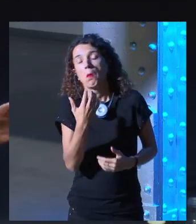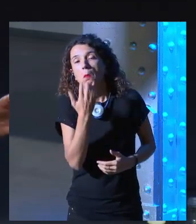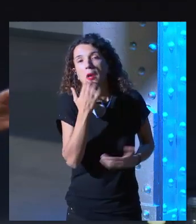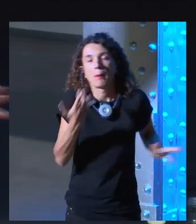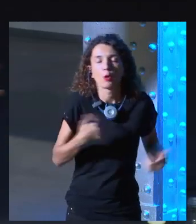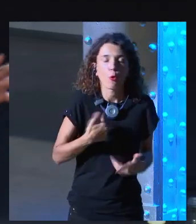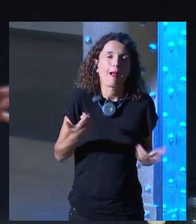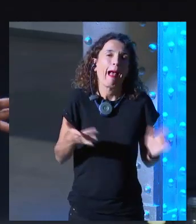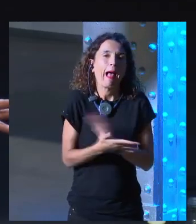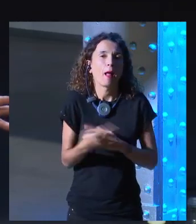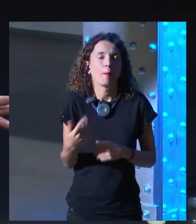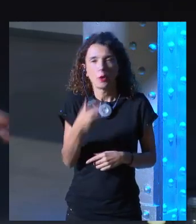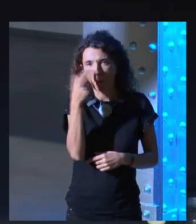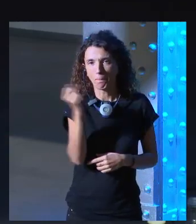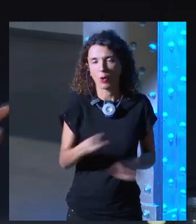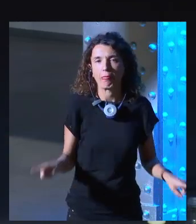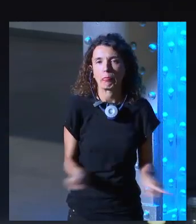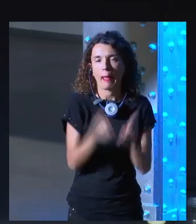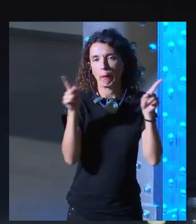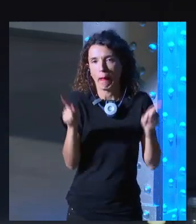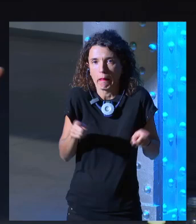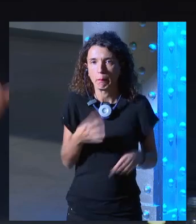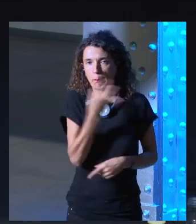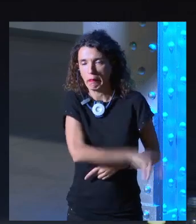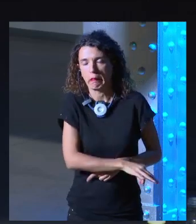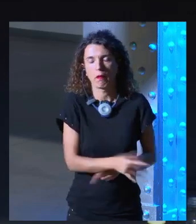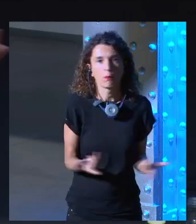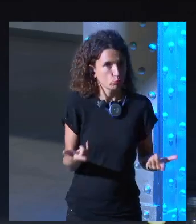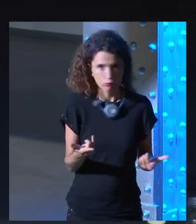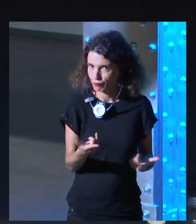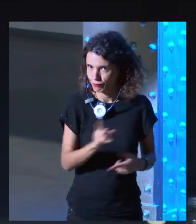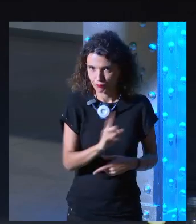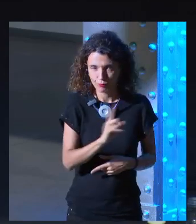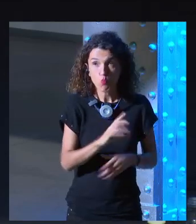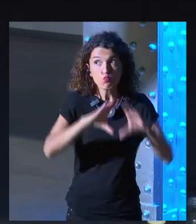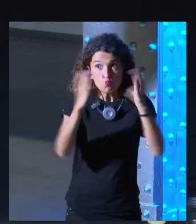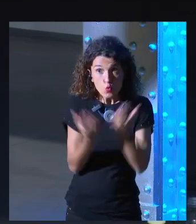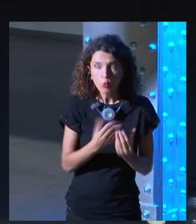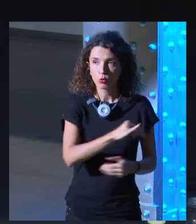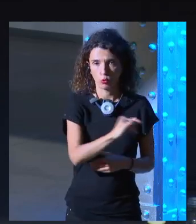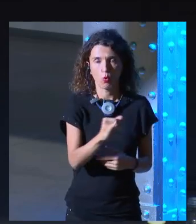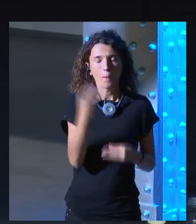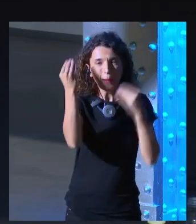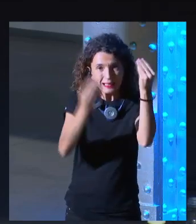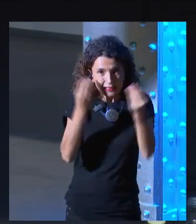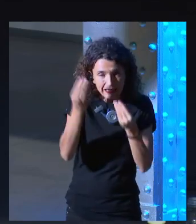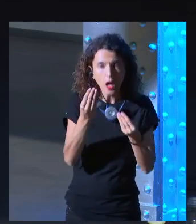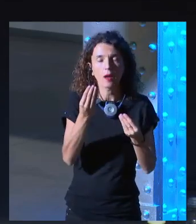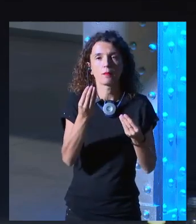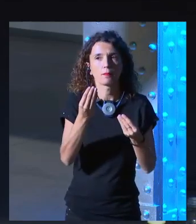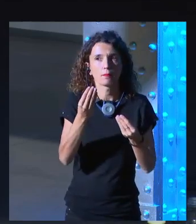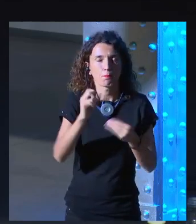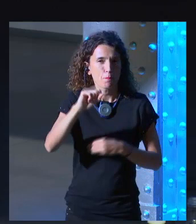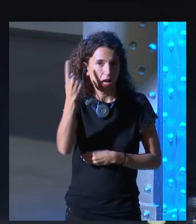this doesn't matter, I don't have to think about that. Unfortunately, in our world, we have to think about everything, because if not,